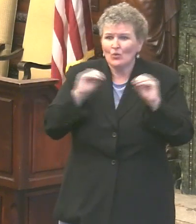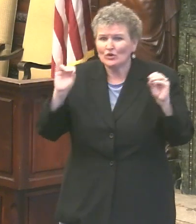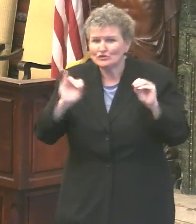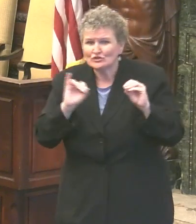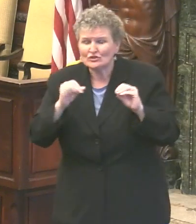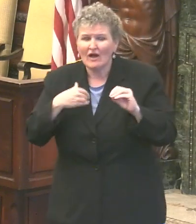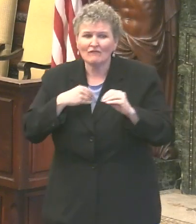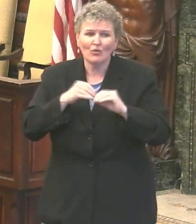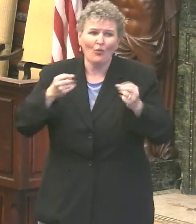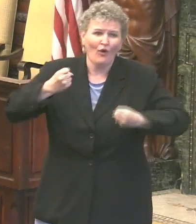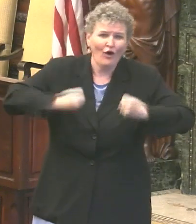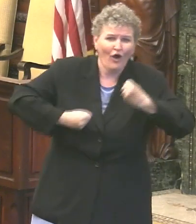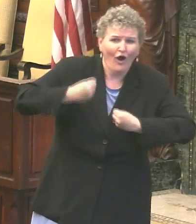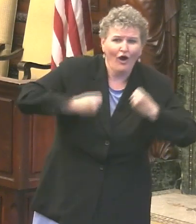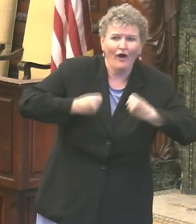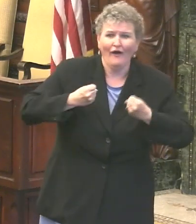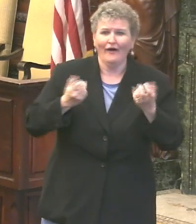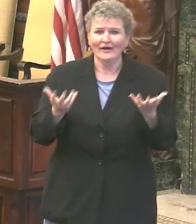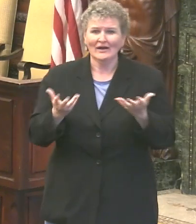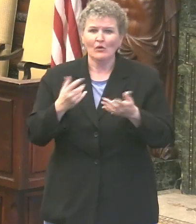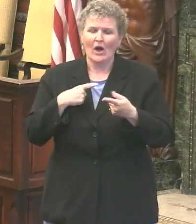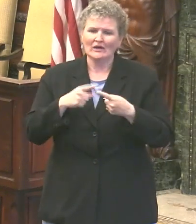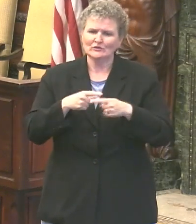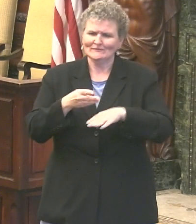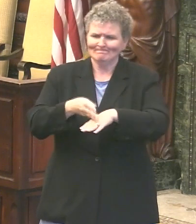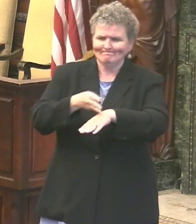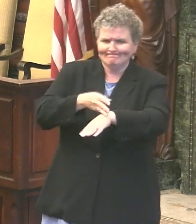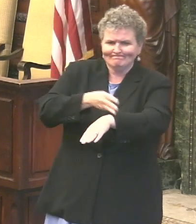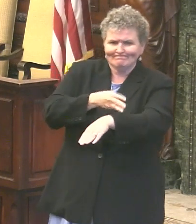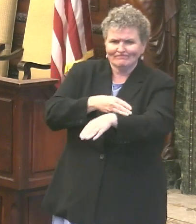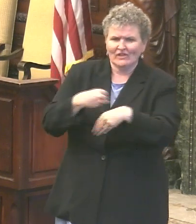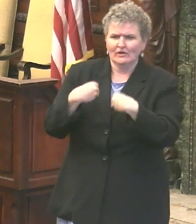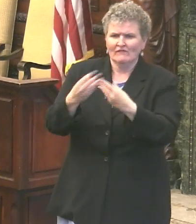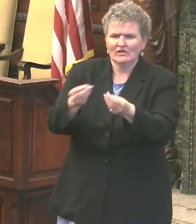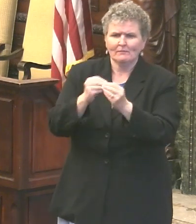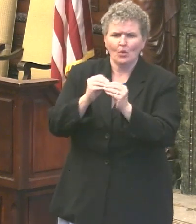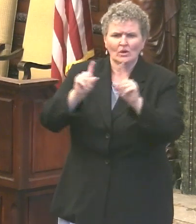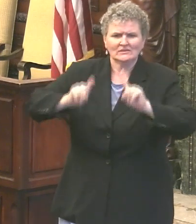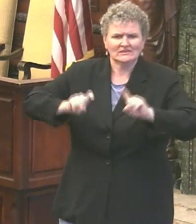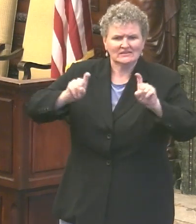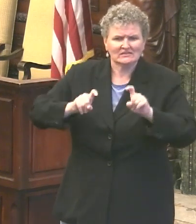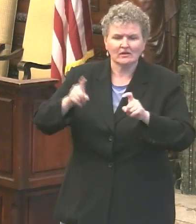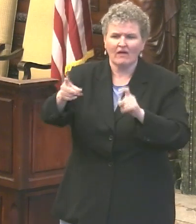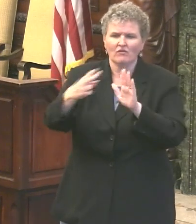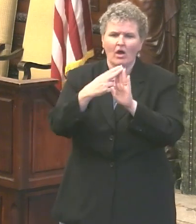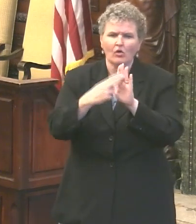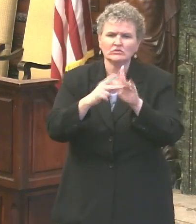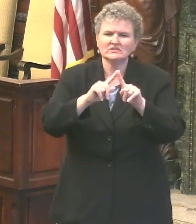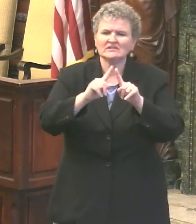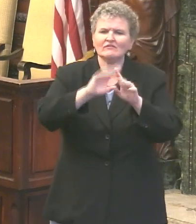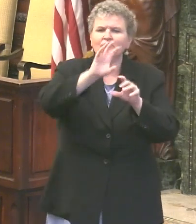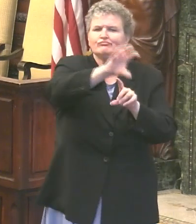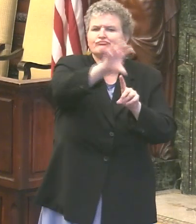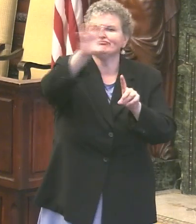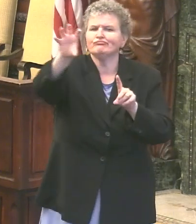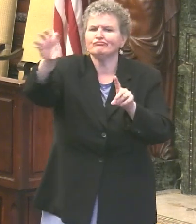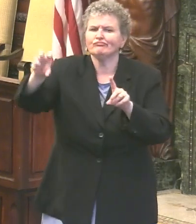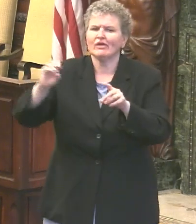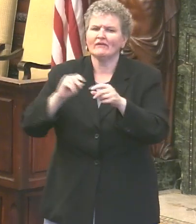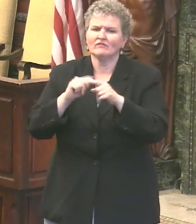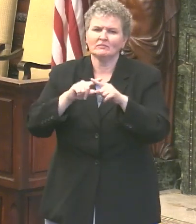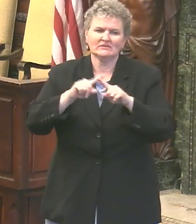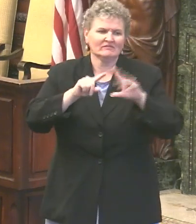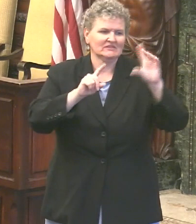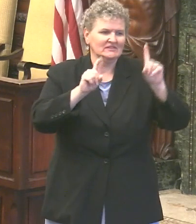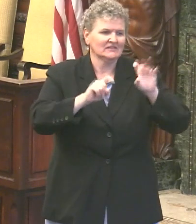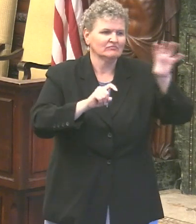trying to improve our access to testing through contracts with a number of organizations. We'll set up additional testing sites. But so I